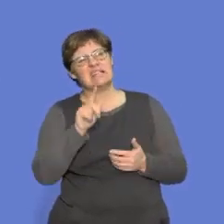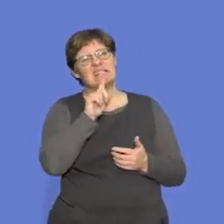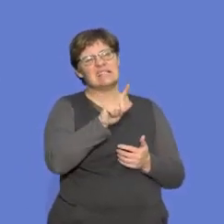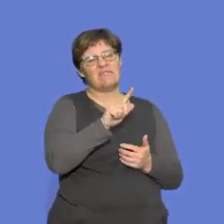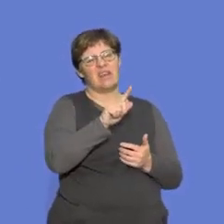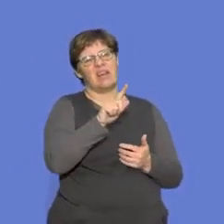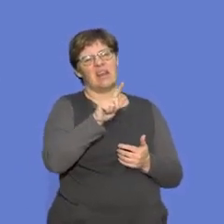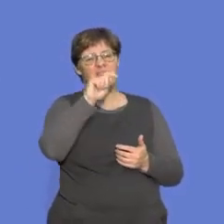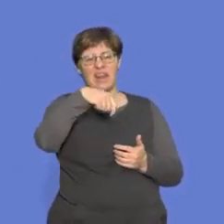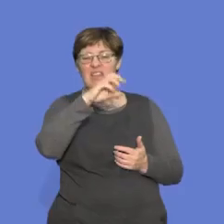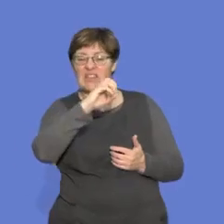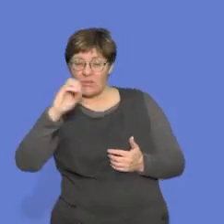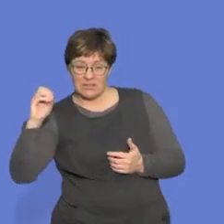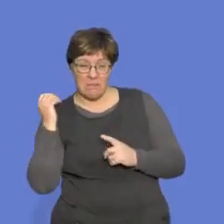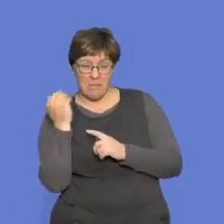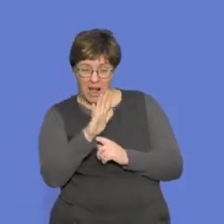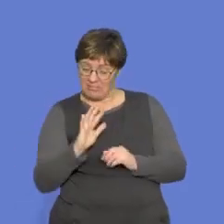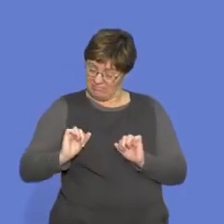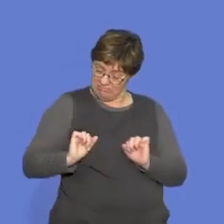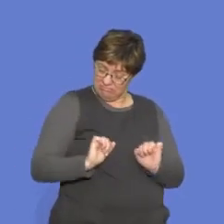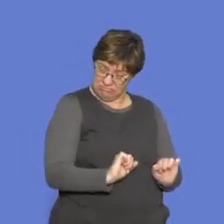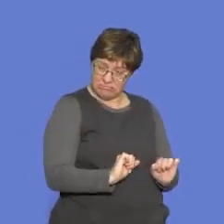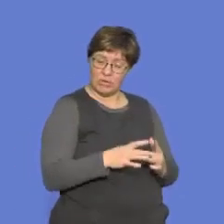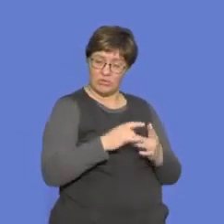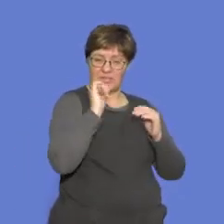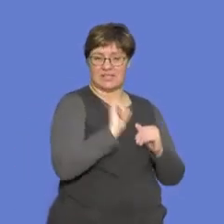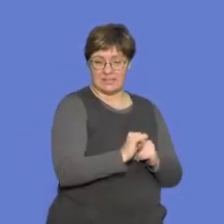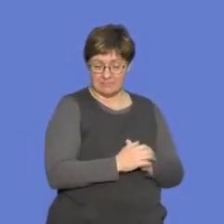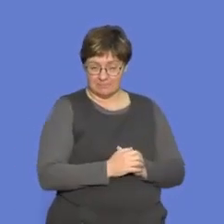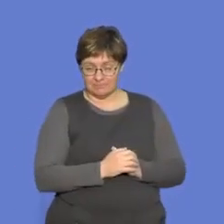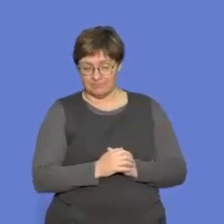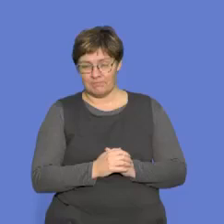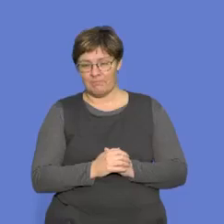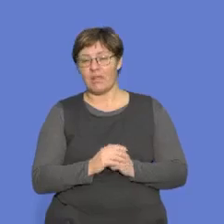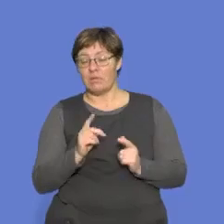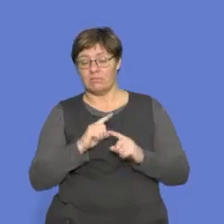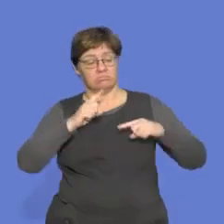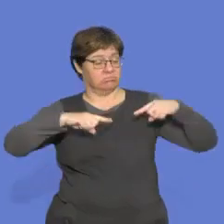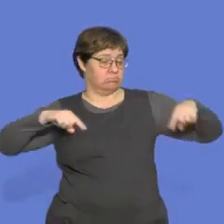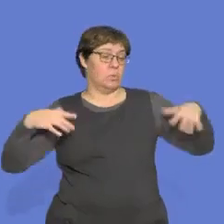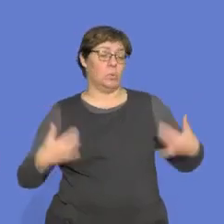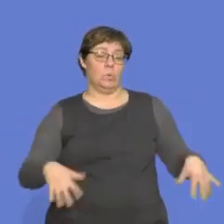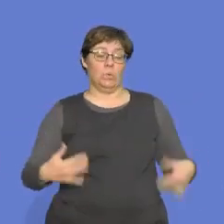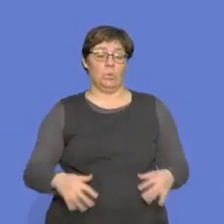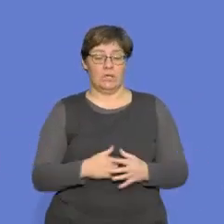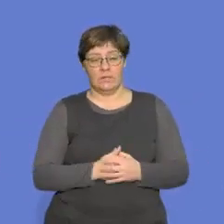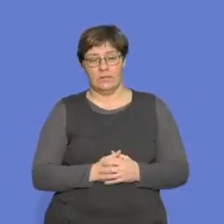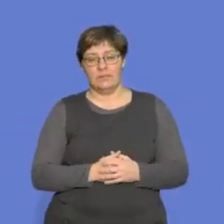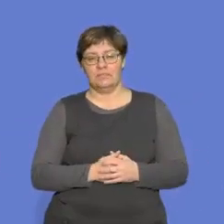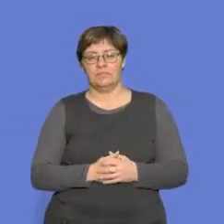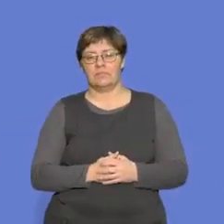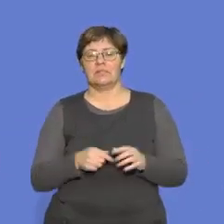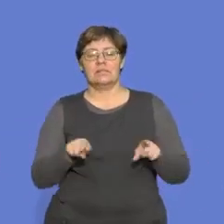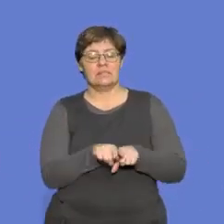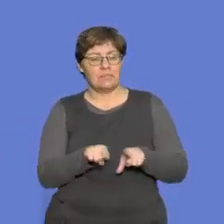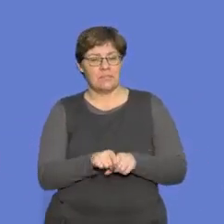7,000 of these plants that are found that are unique to this area. And that's a rich diversity, guys. We also know that 17